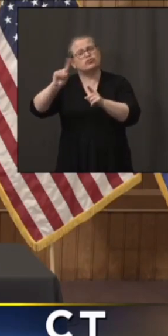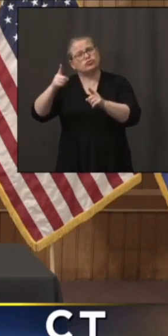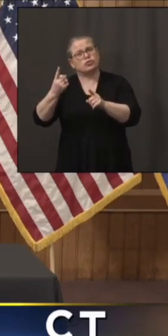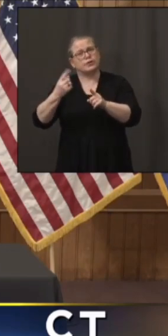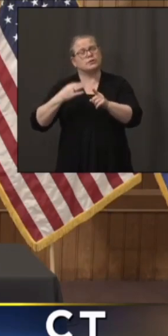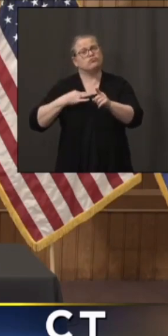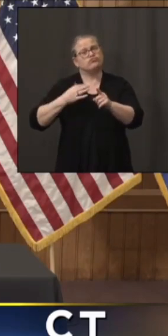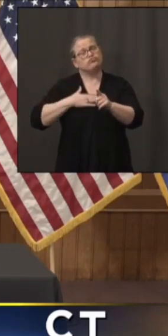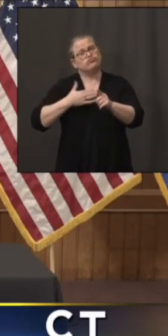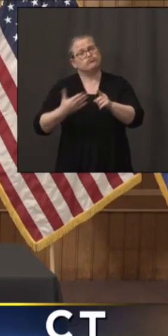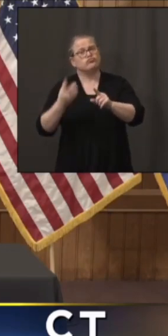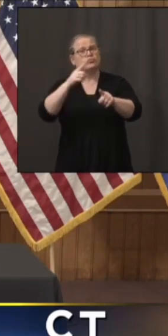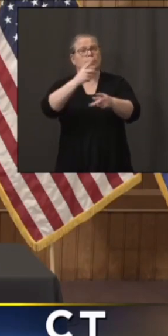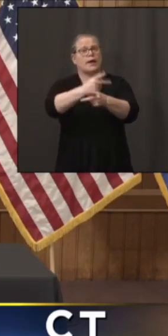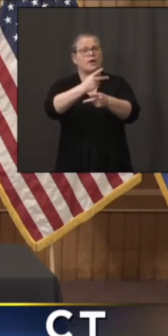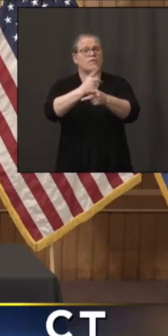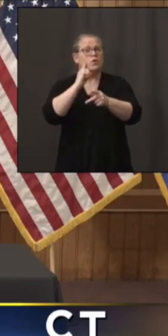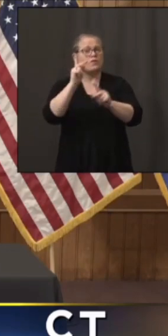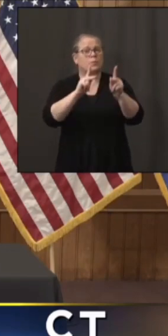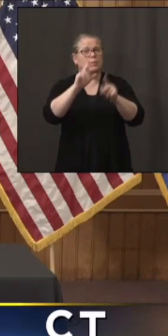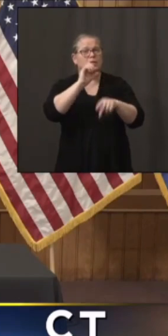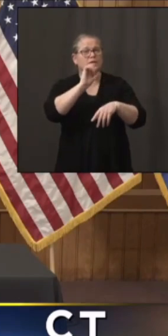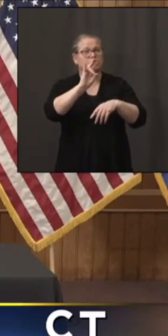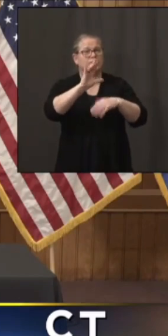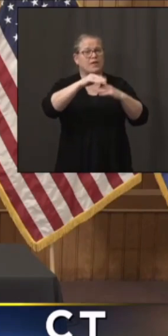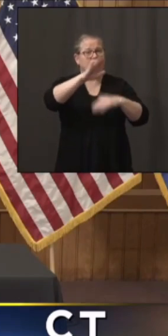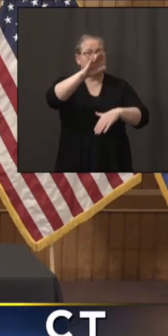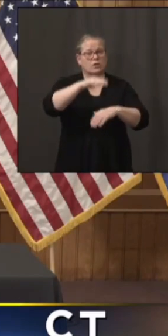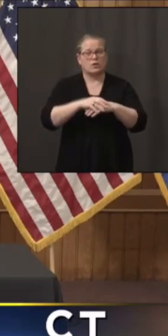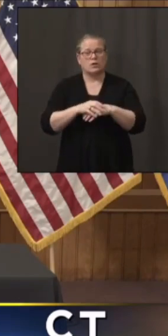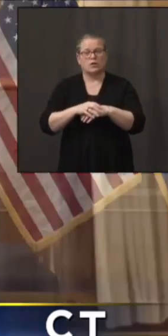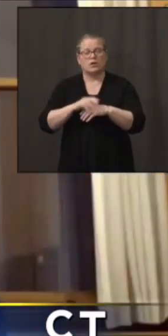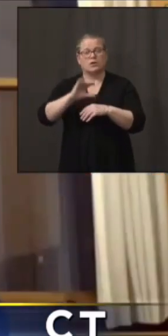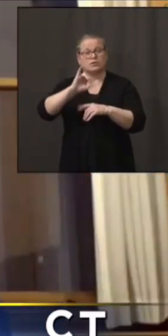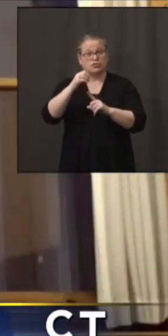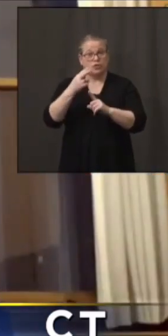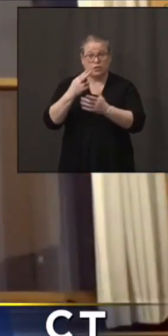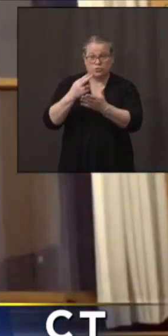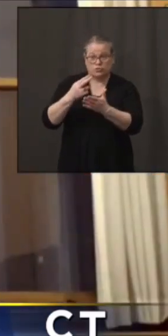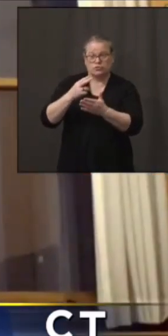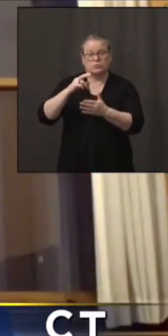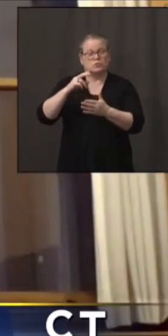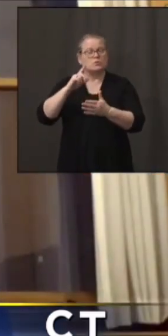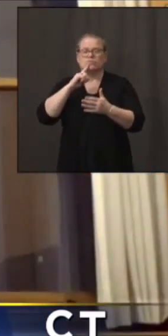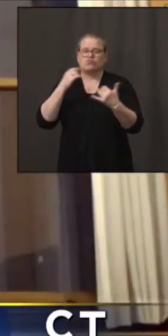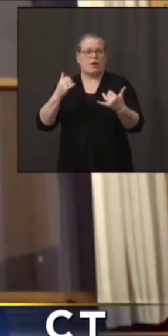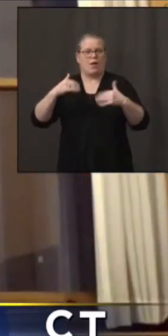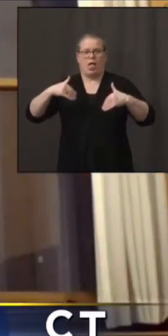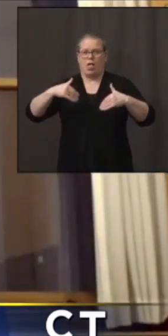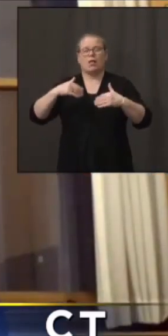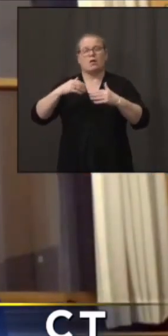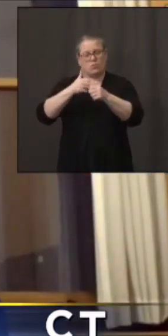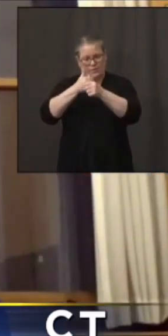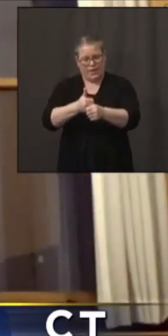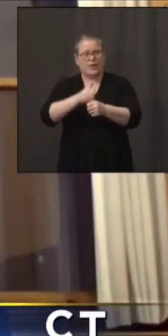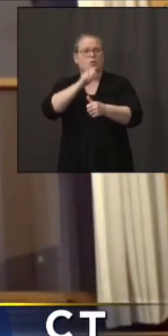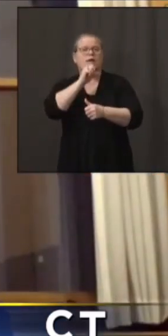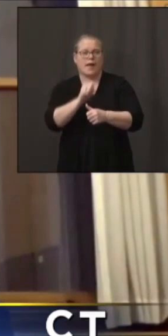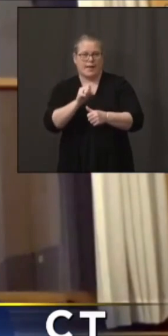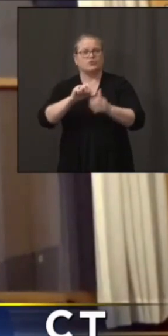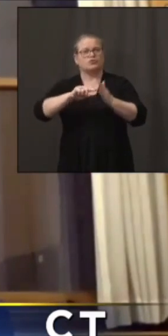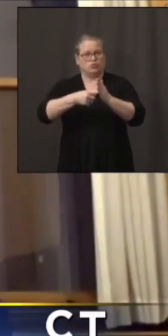What do you think, Josh? Not at this stage. It's strictly based on age to start with here, and then we'll continue into other populations.